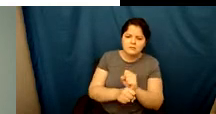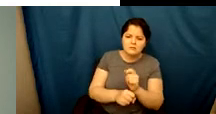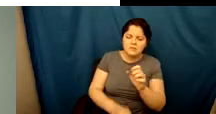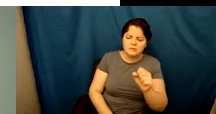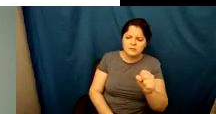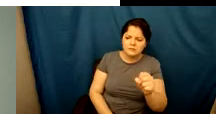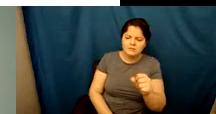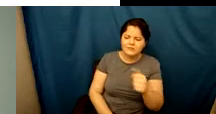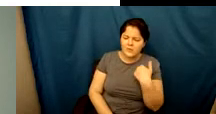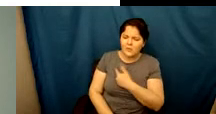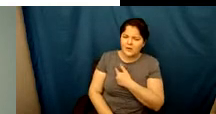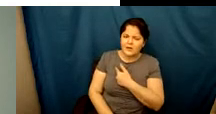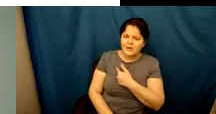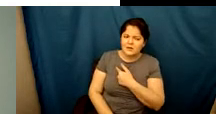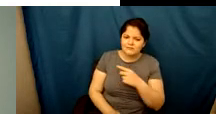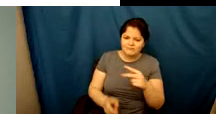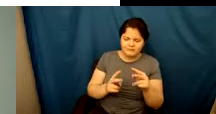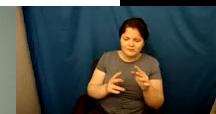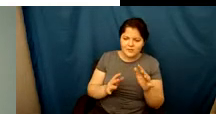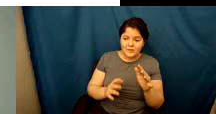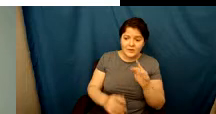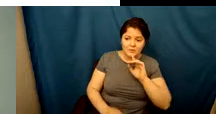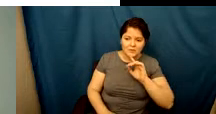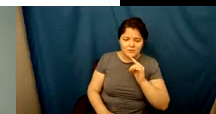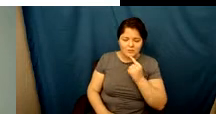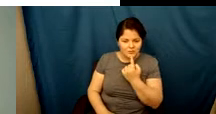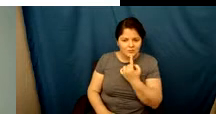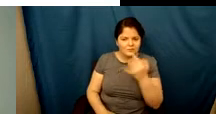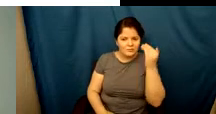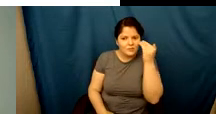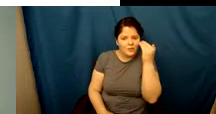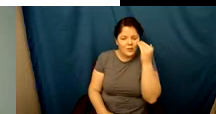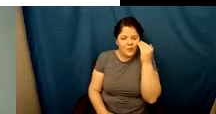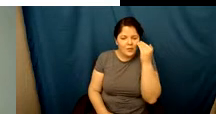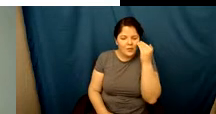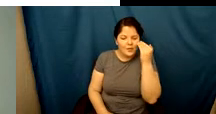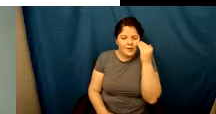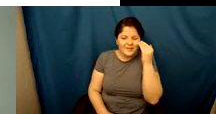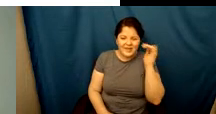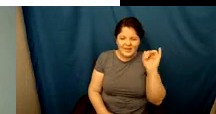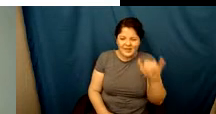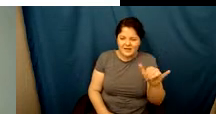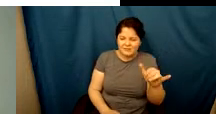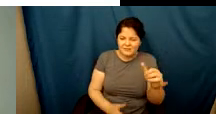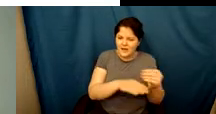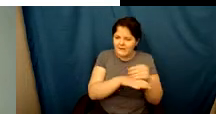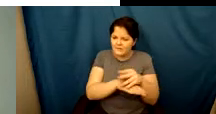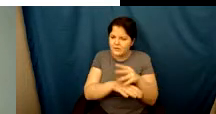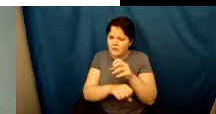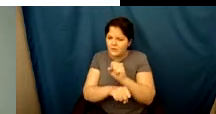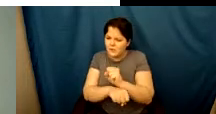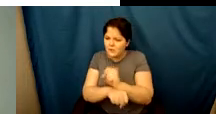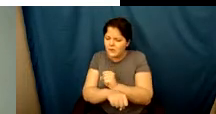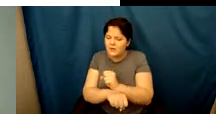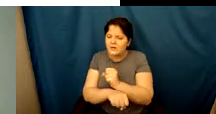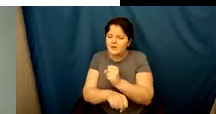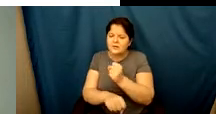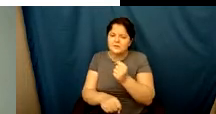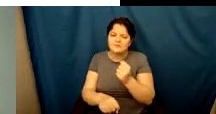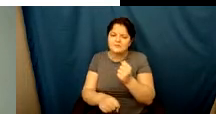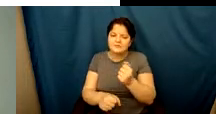we are very aware of and something that guides our work to try to increase